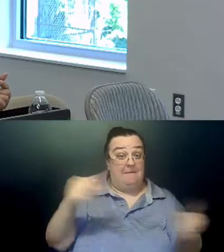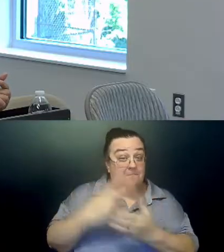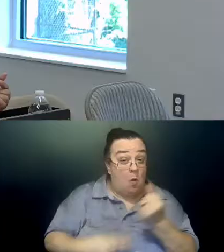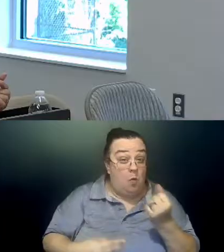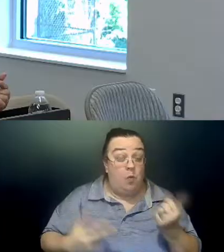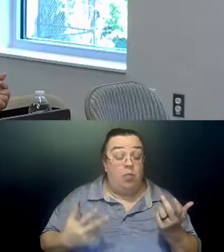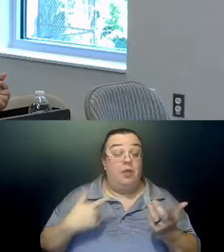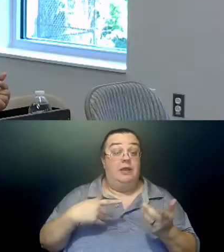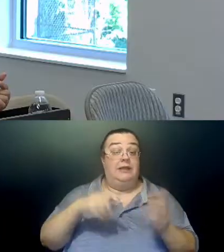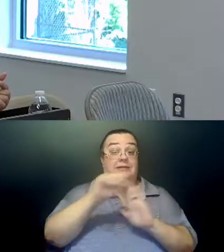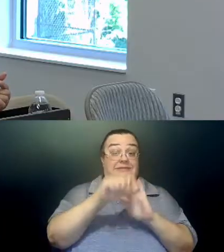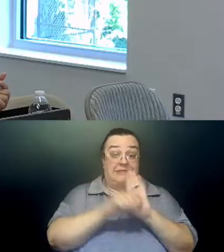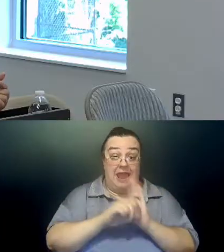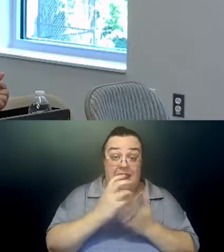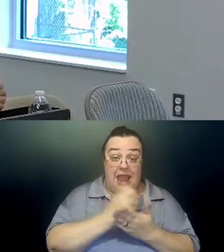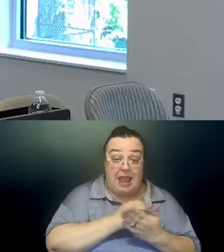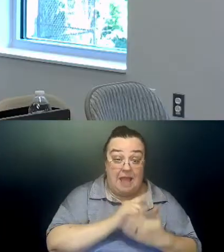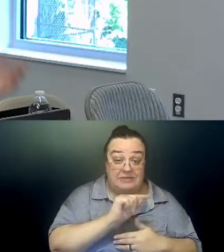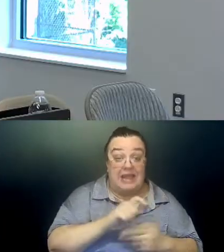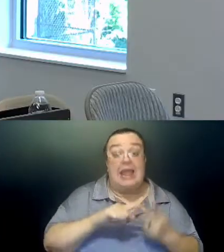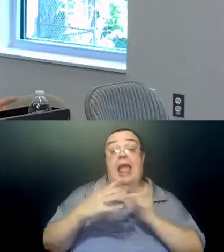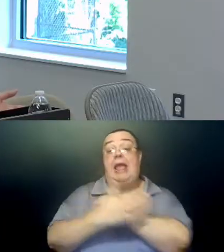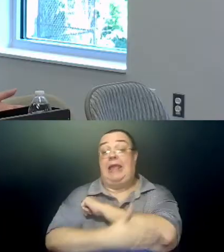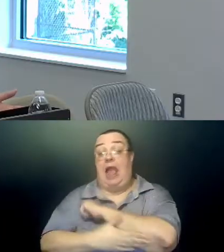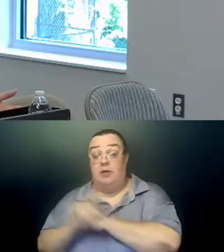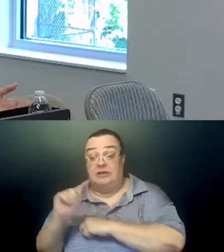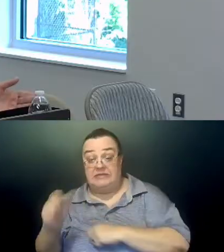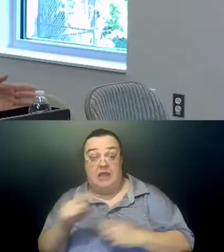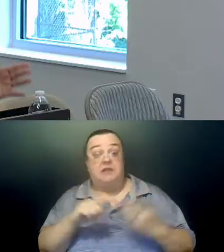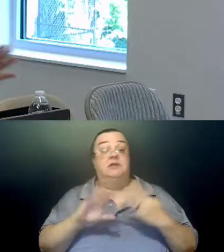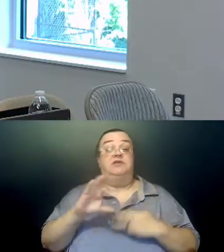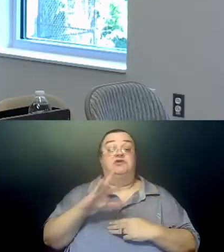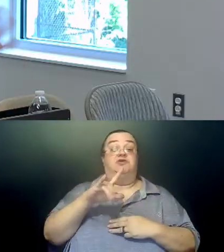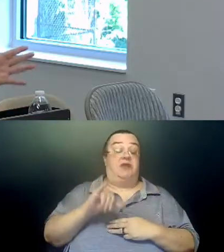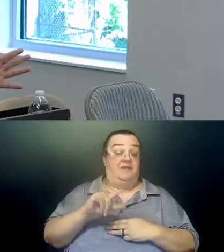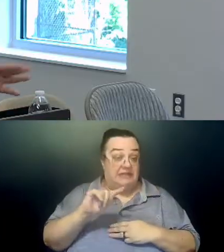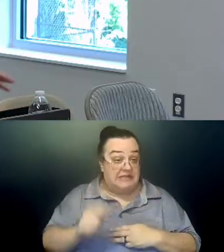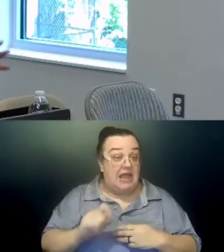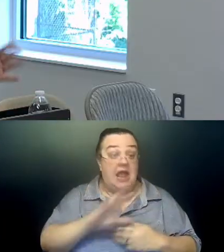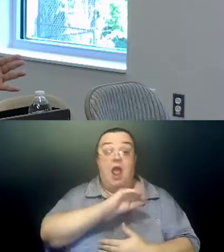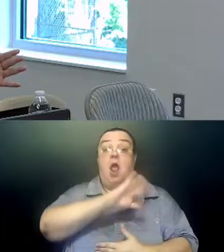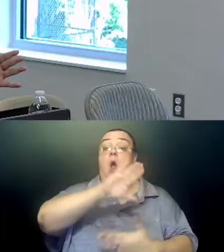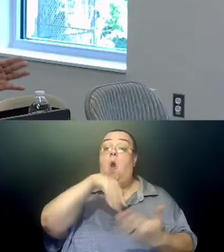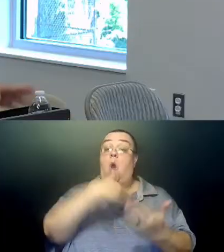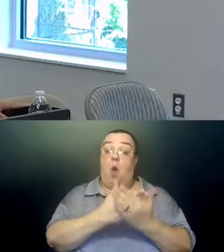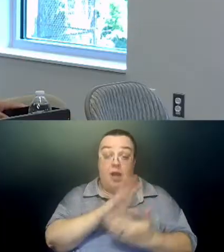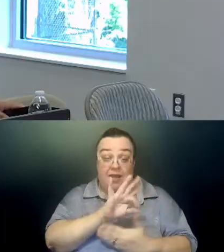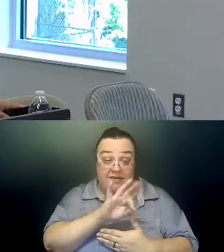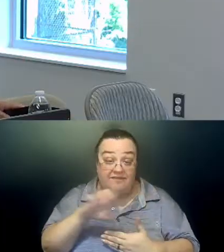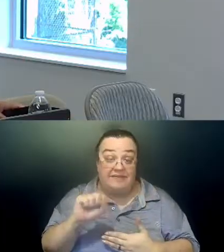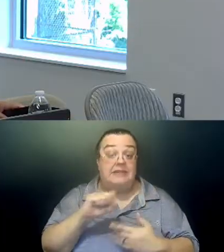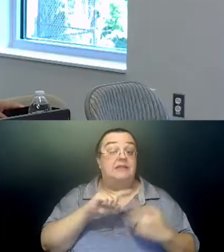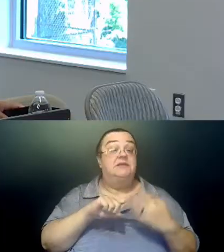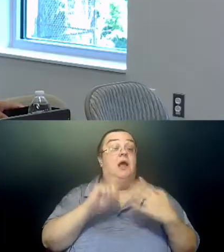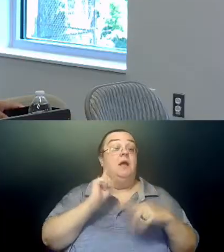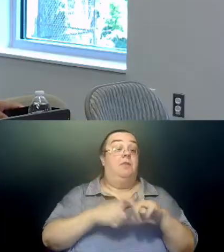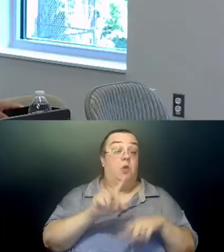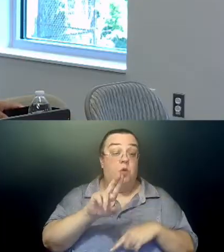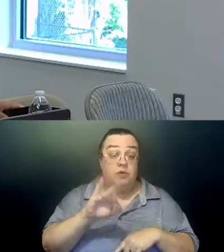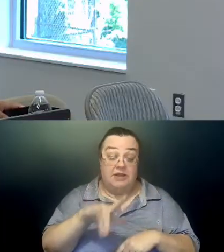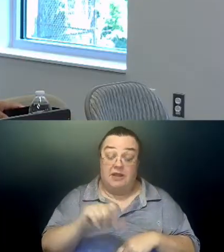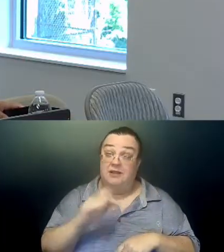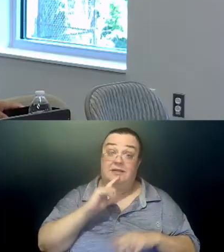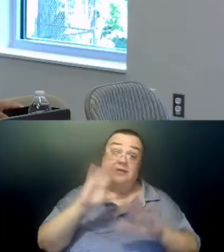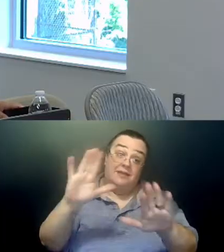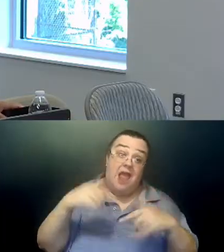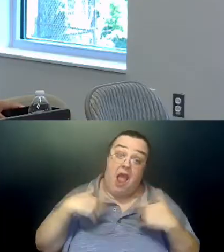state income tax, county income tax, Cheverly tax, and all of the fees and utilities. And guys, I want to